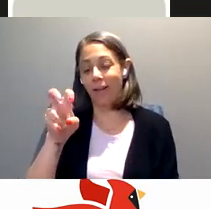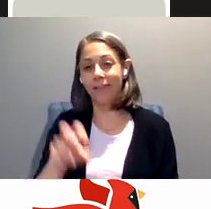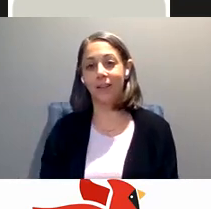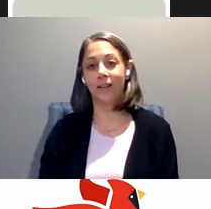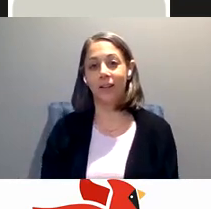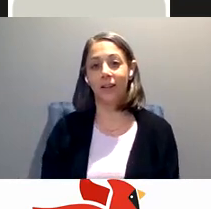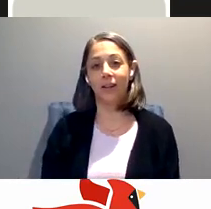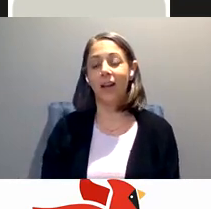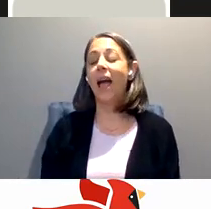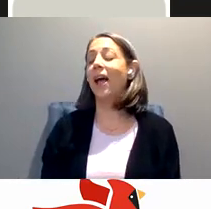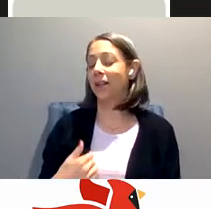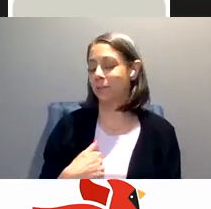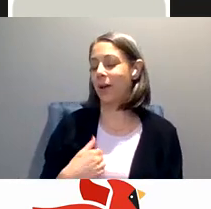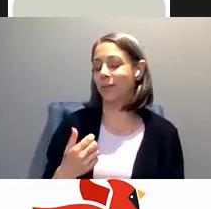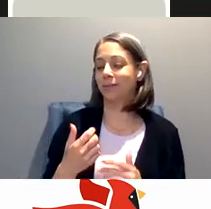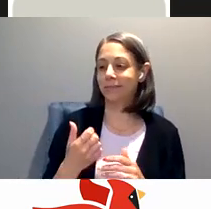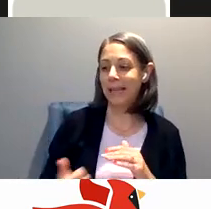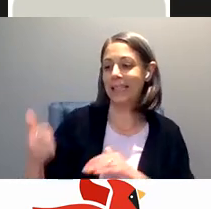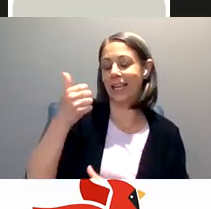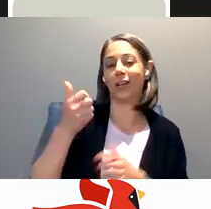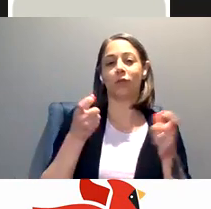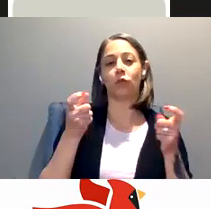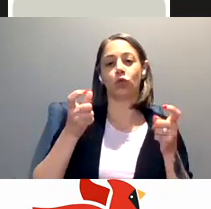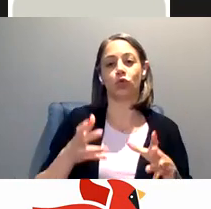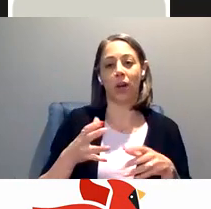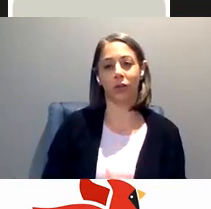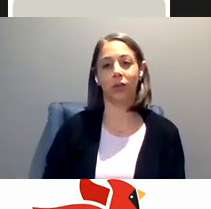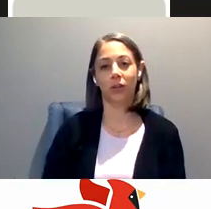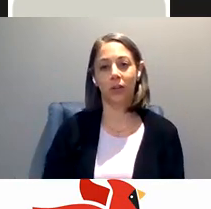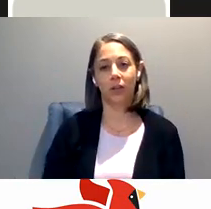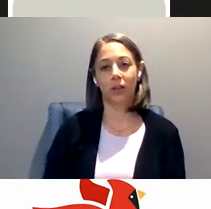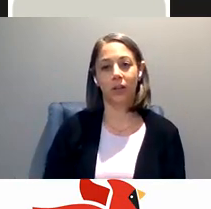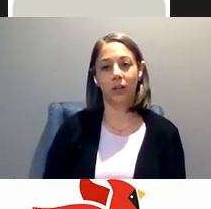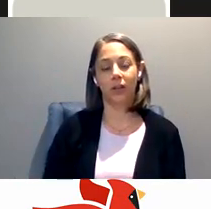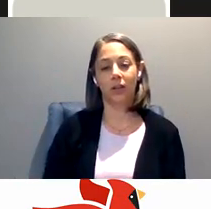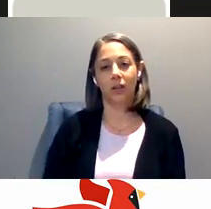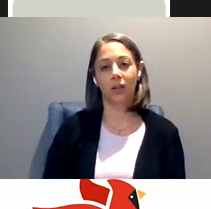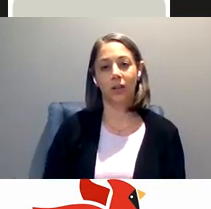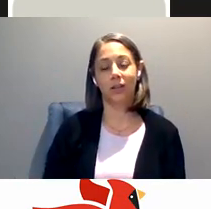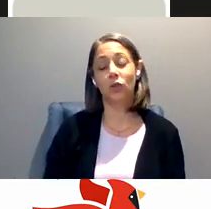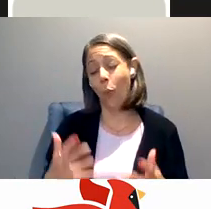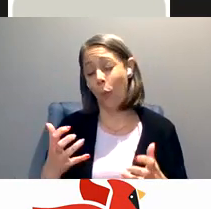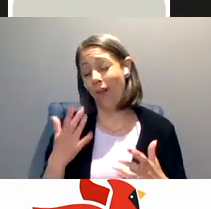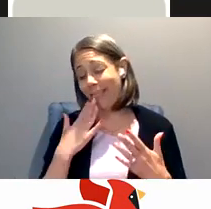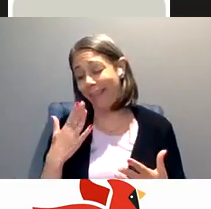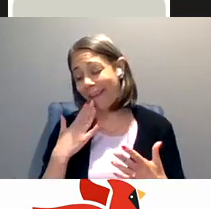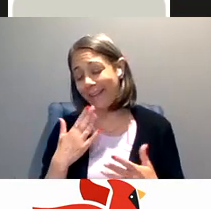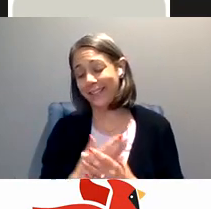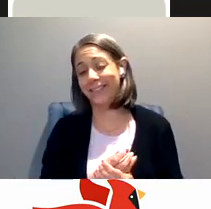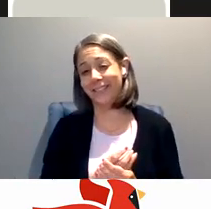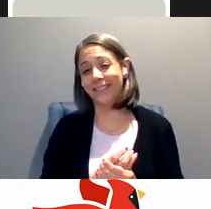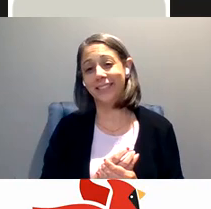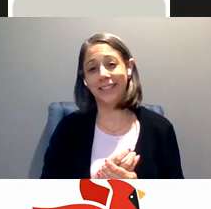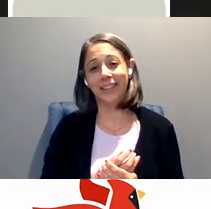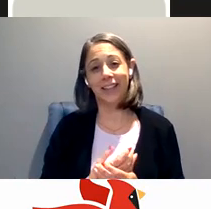like Electra said, the executive director. So I just wanted to thank you for having me on